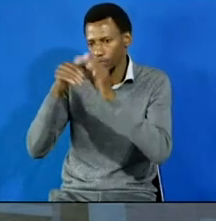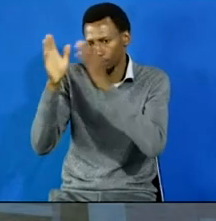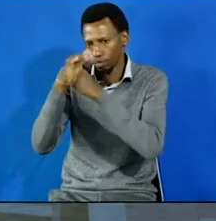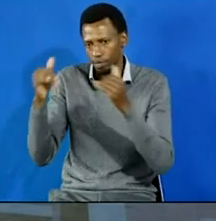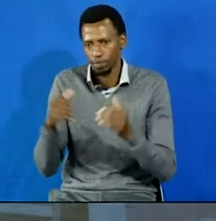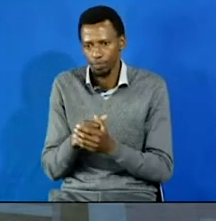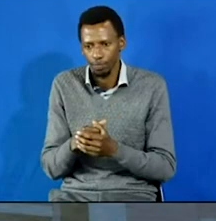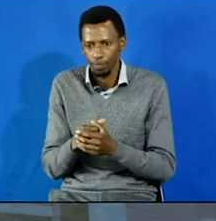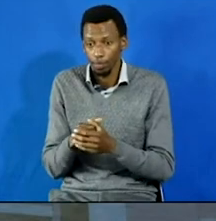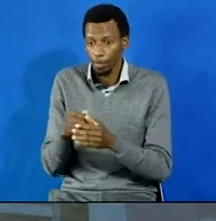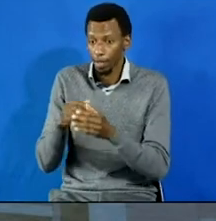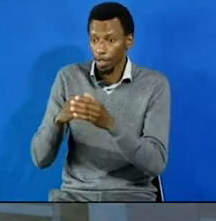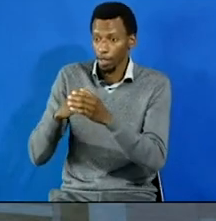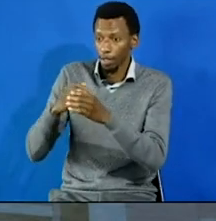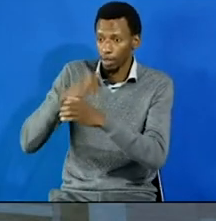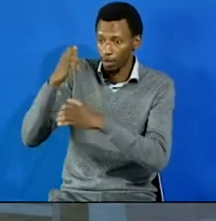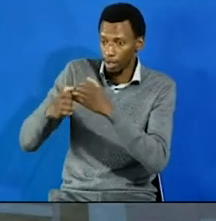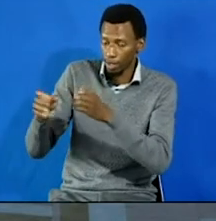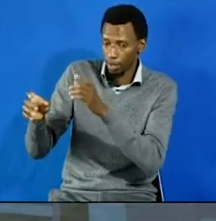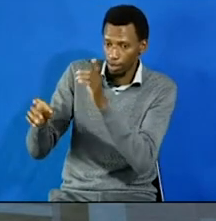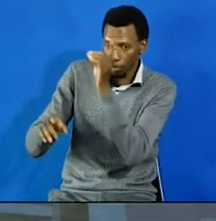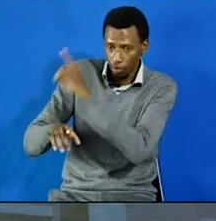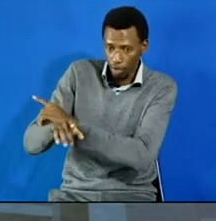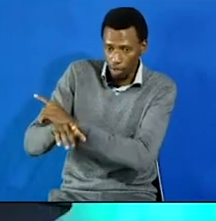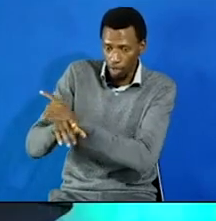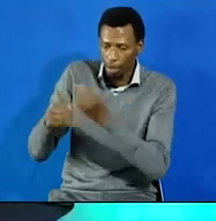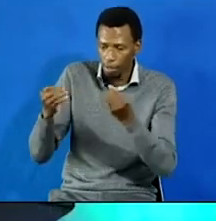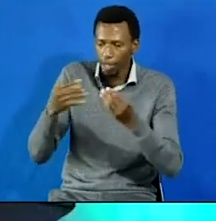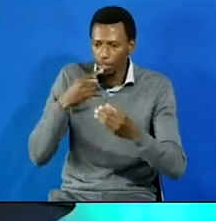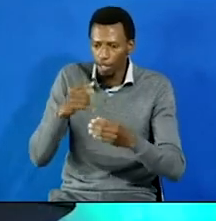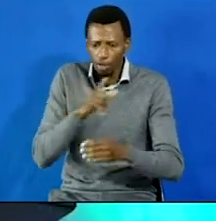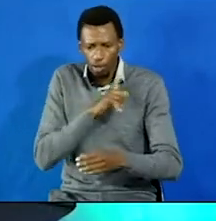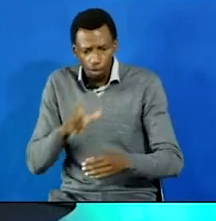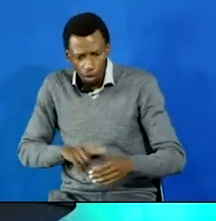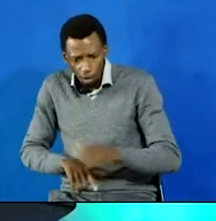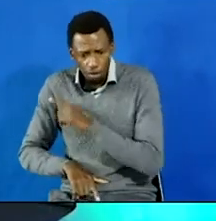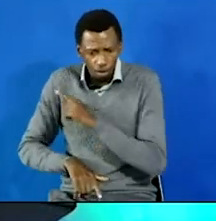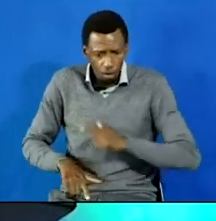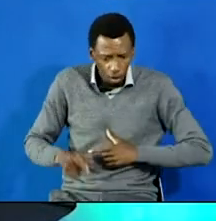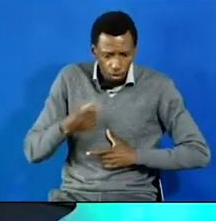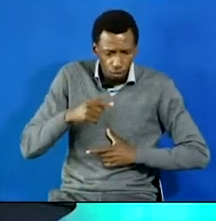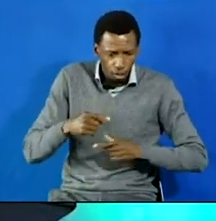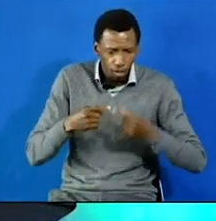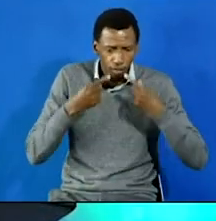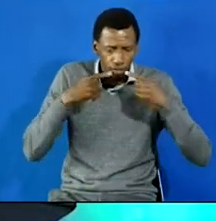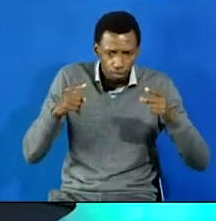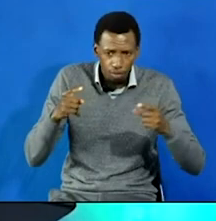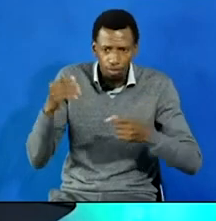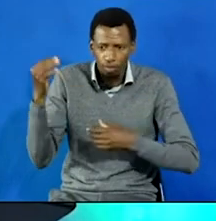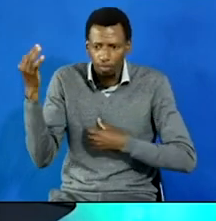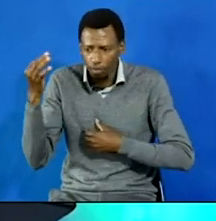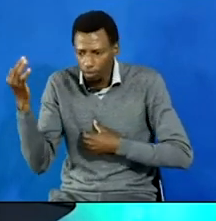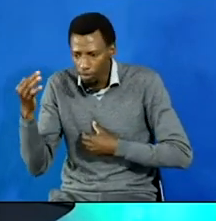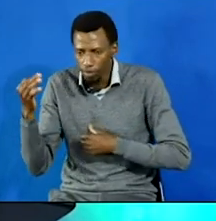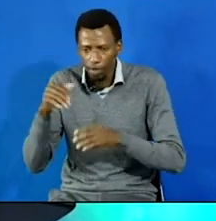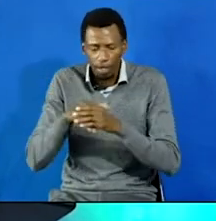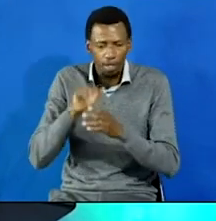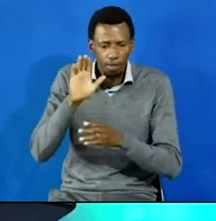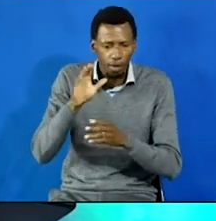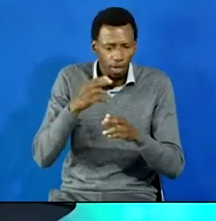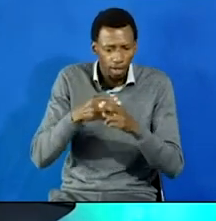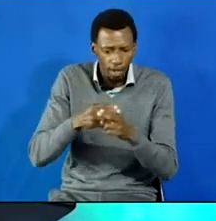to me in that day, Lord, Lord, have we not prophesied in thy name, and in thy name have cast out